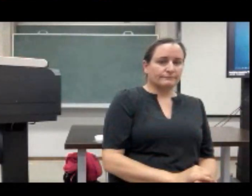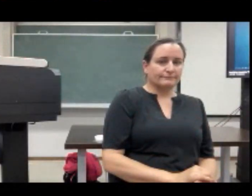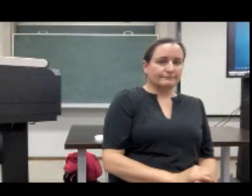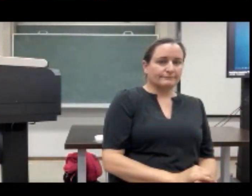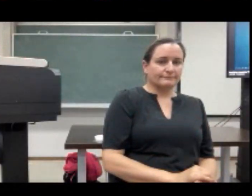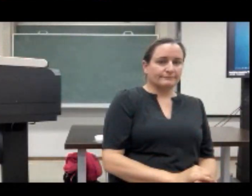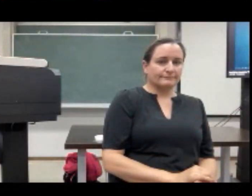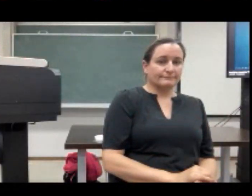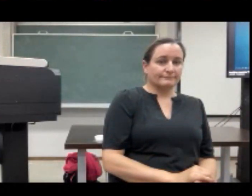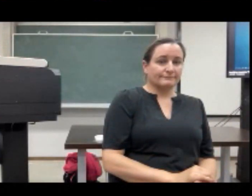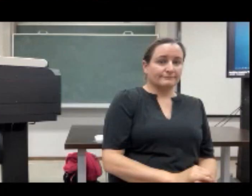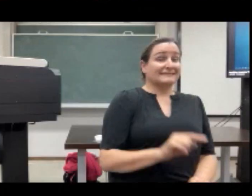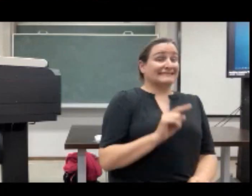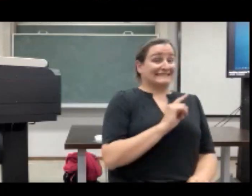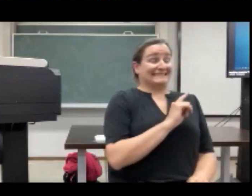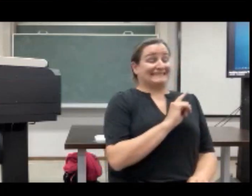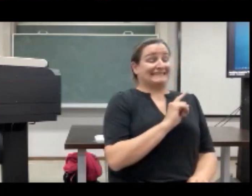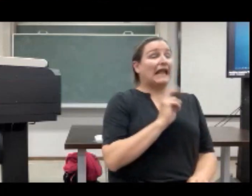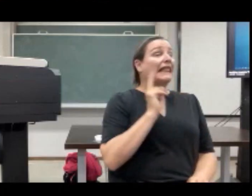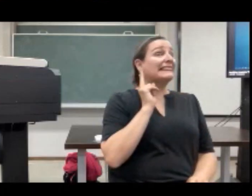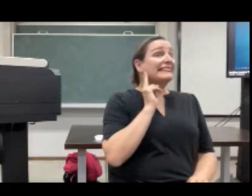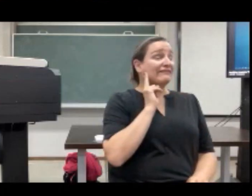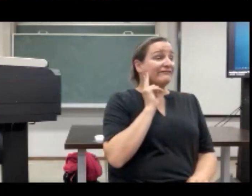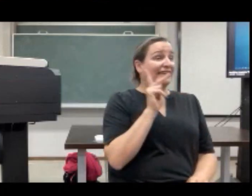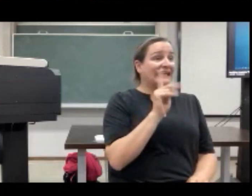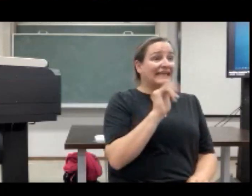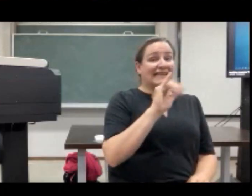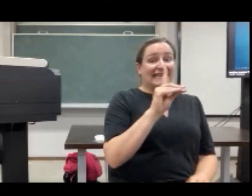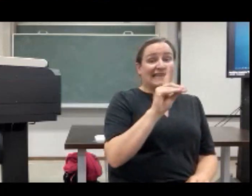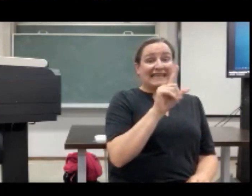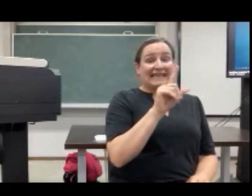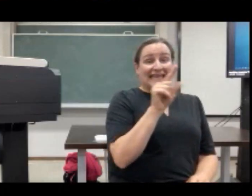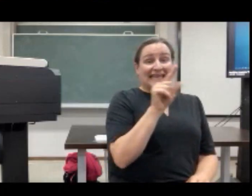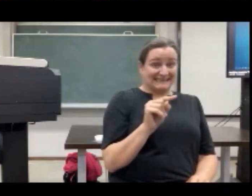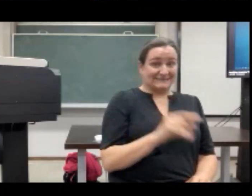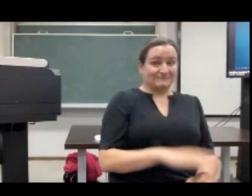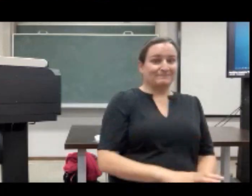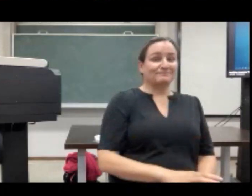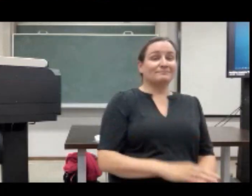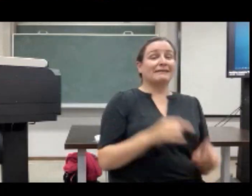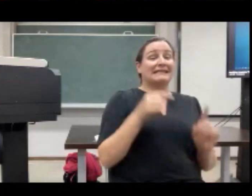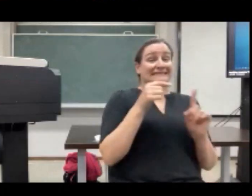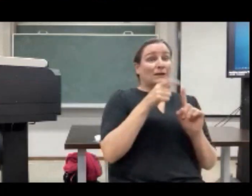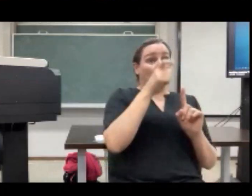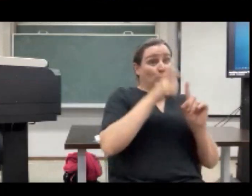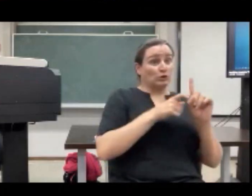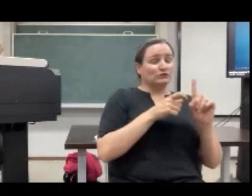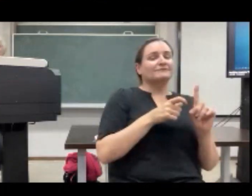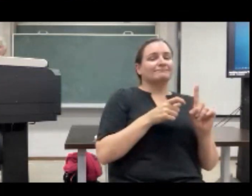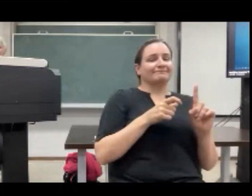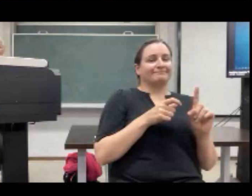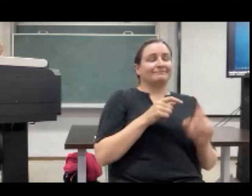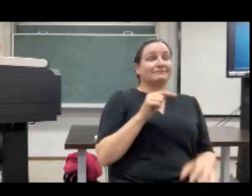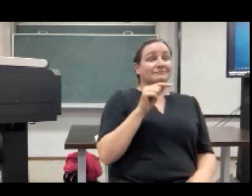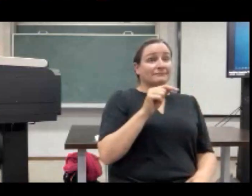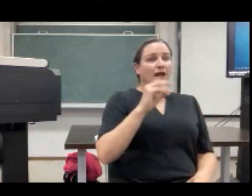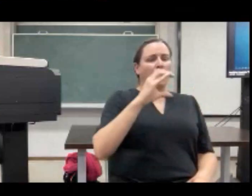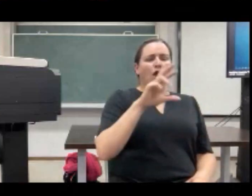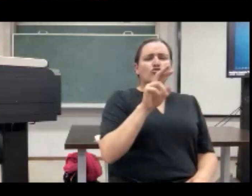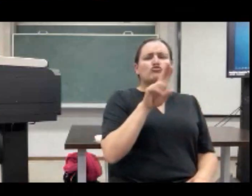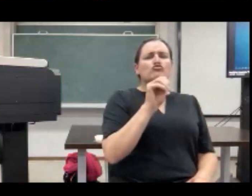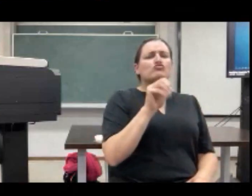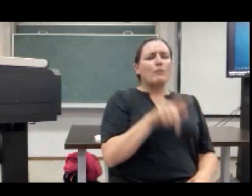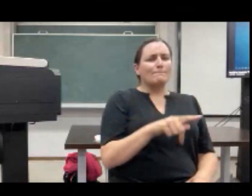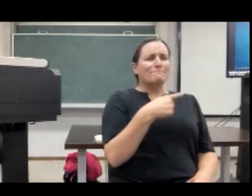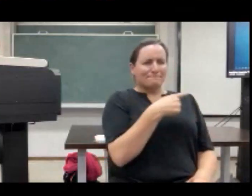Deaf kids, this is a Steve Crump, who is actually quite famous online. He lost his hearing at the age